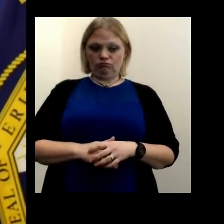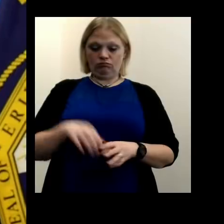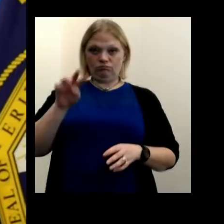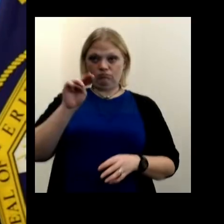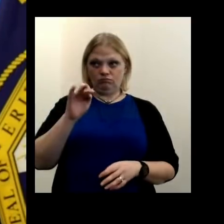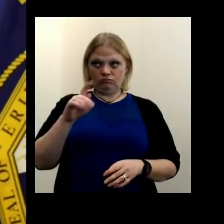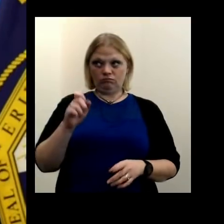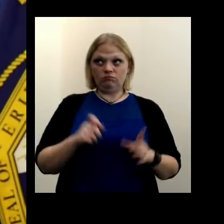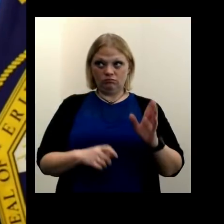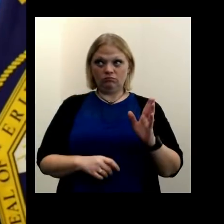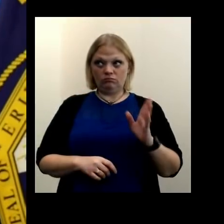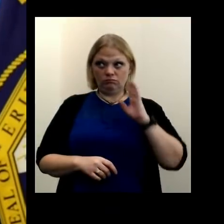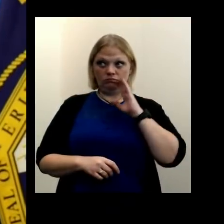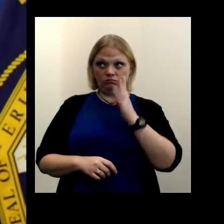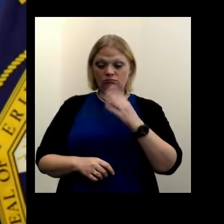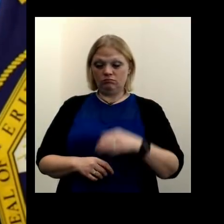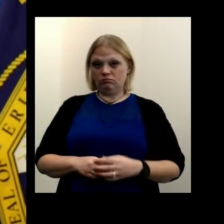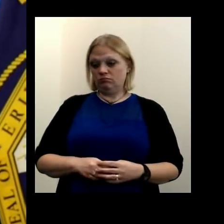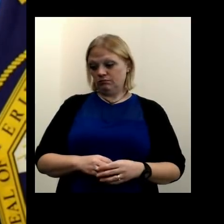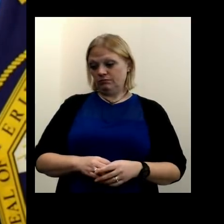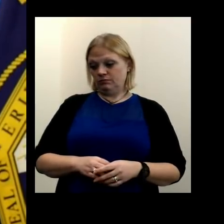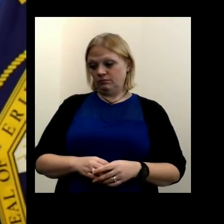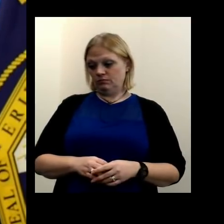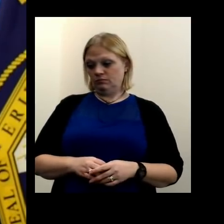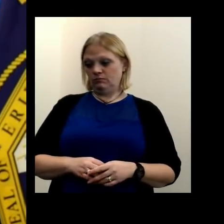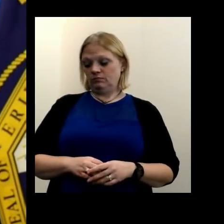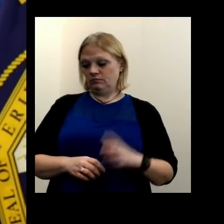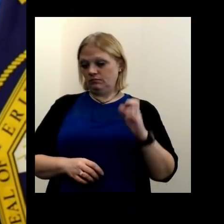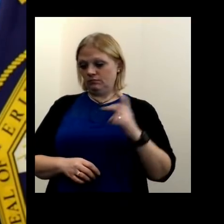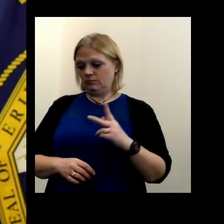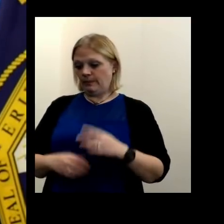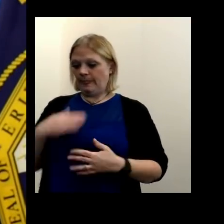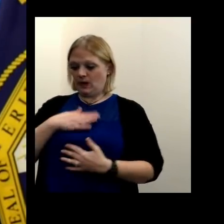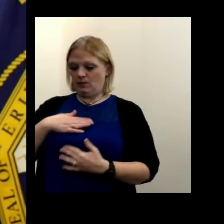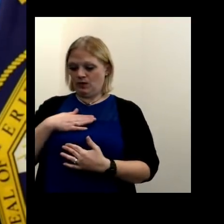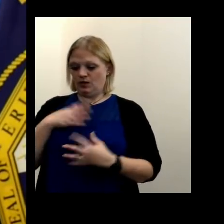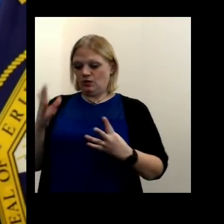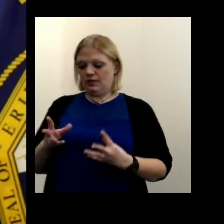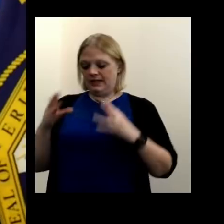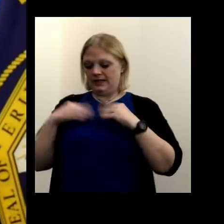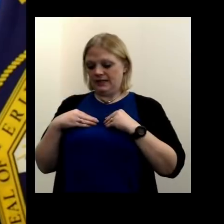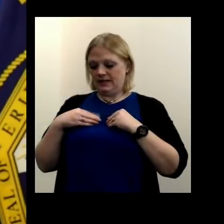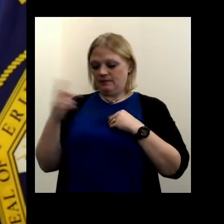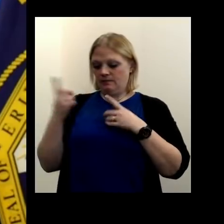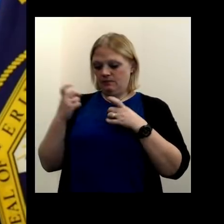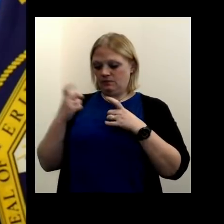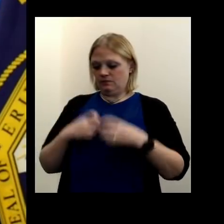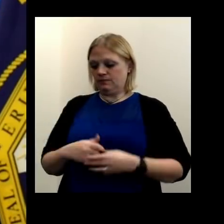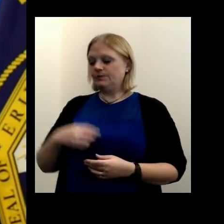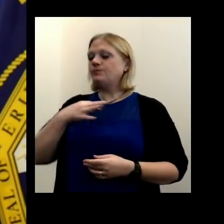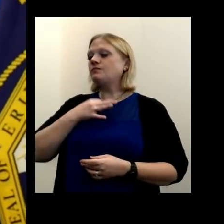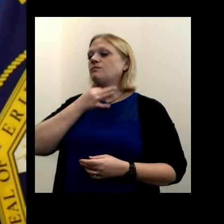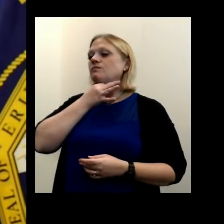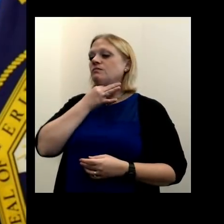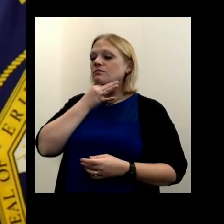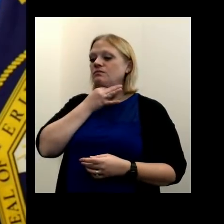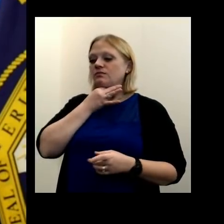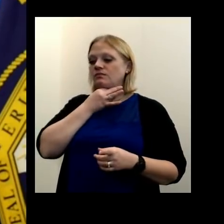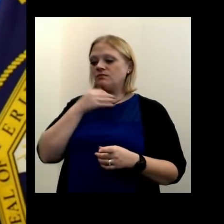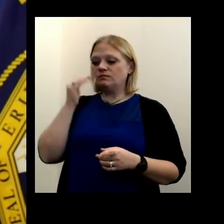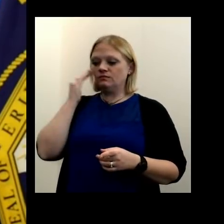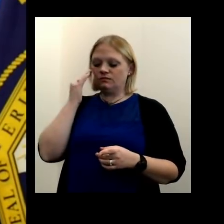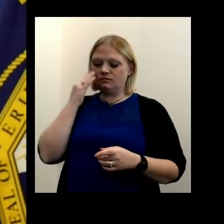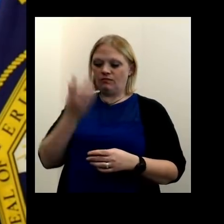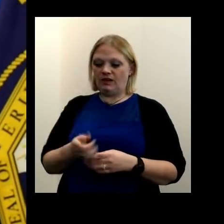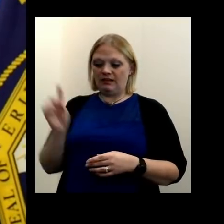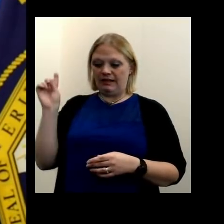Michael, are you there? Mark? Yeah, I can hear you. Go ahead. Okay. Hey, appreciate you taking the question here. I'm just curious to know,